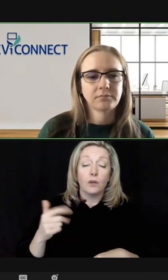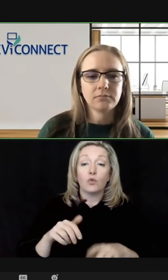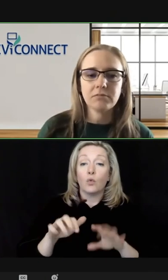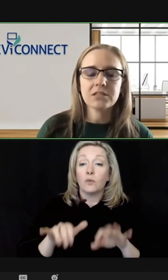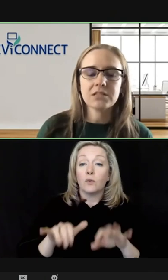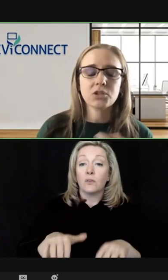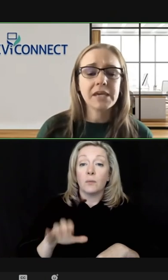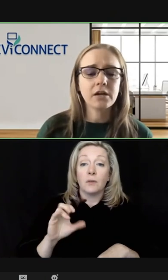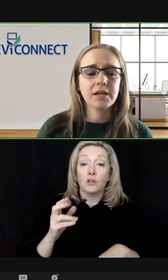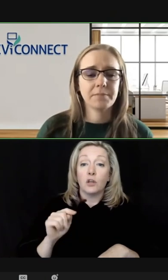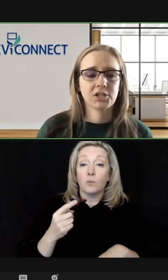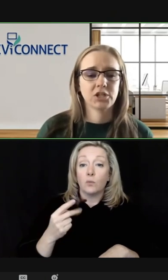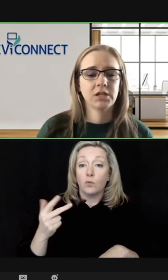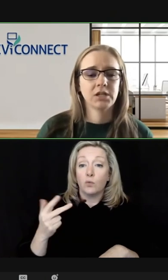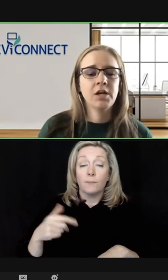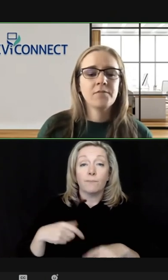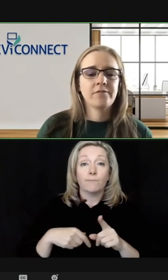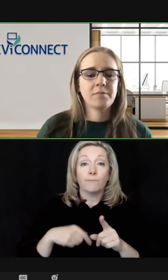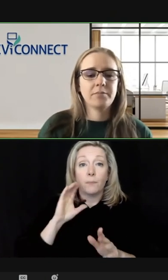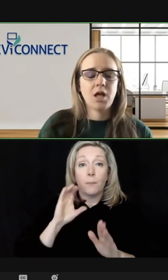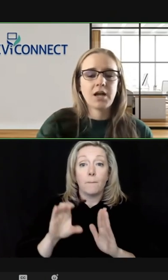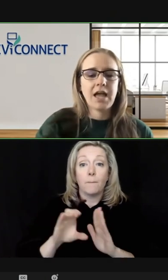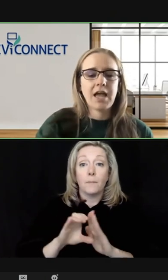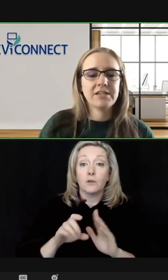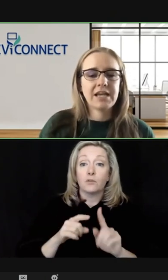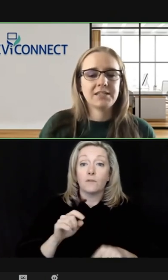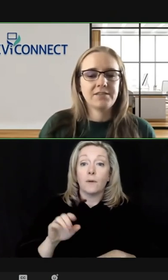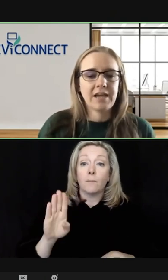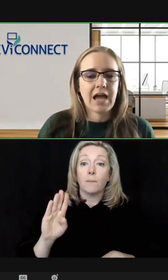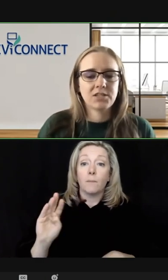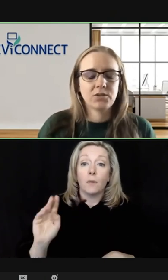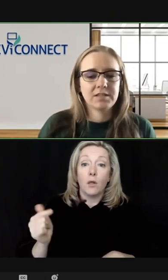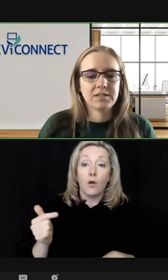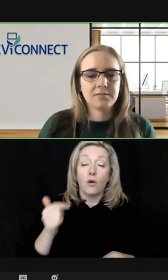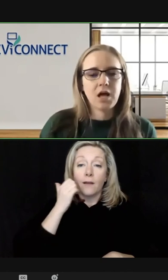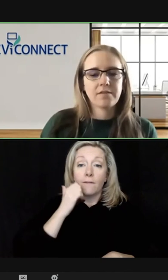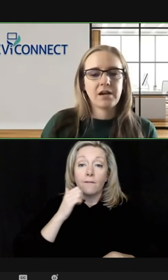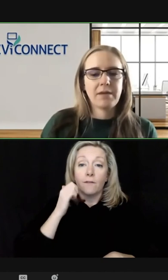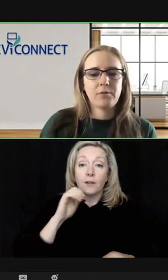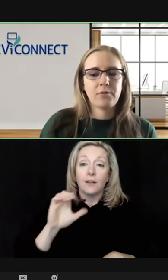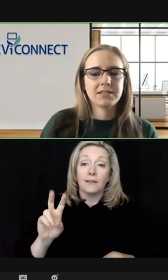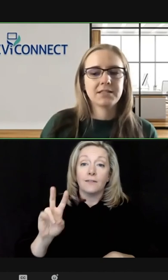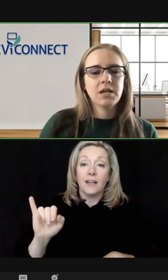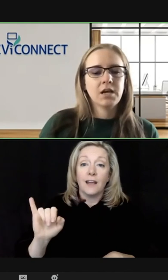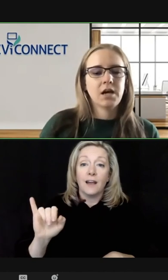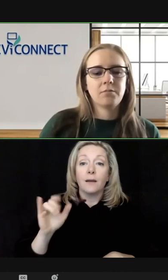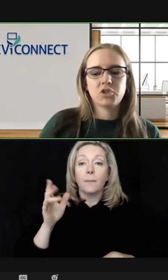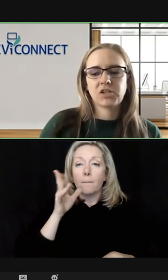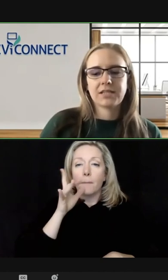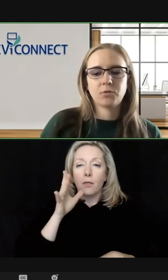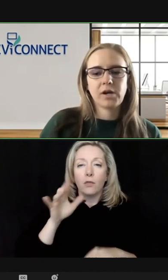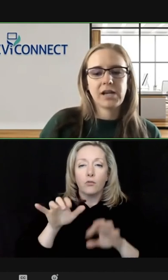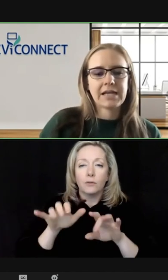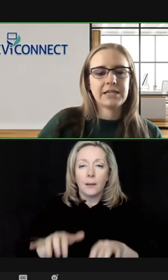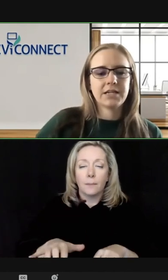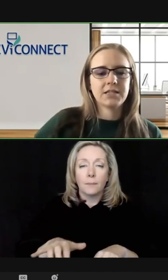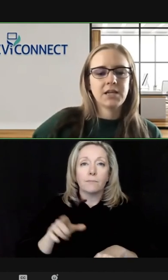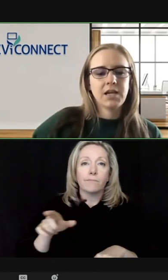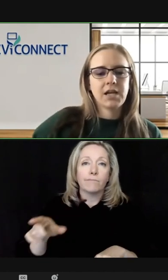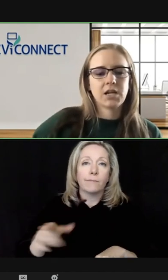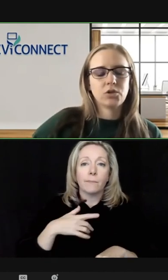3. So here is a picture from the blog Everyday CVI. So it's a blog that a mom writes. She's got some